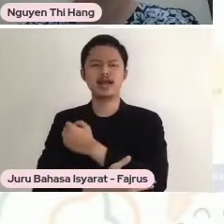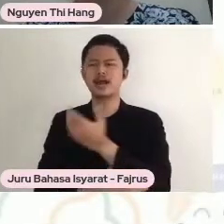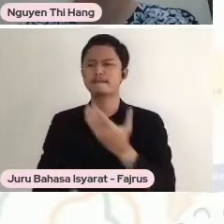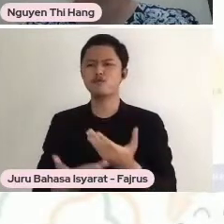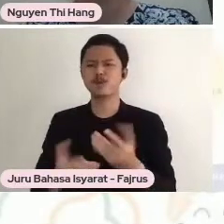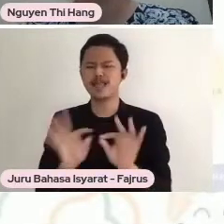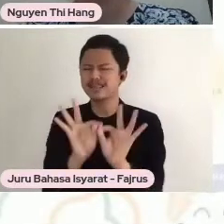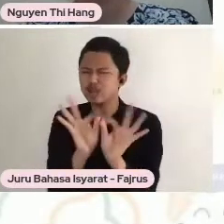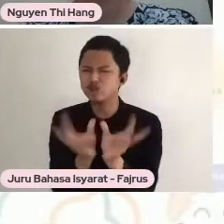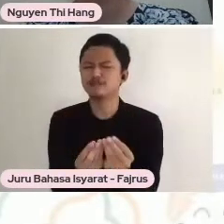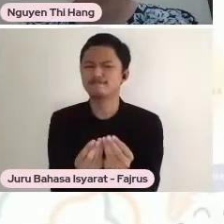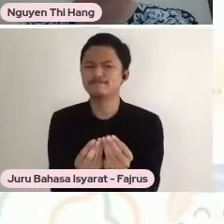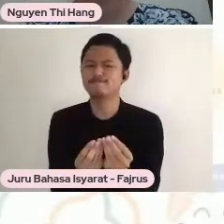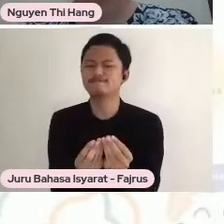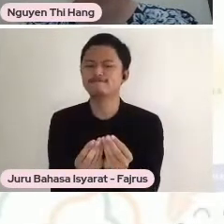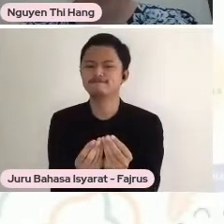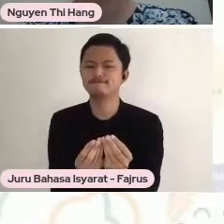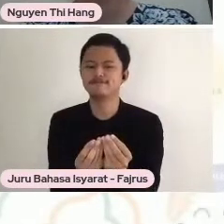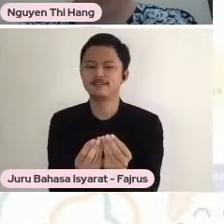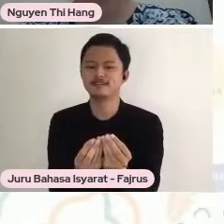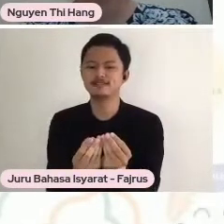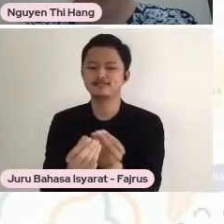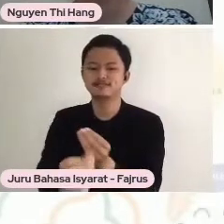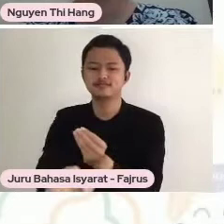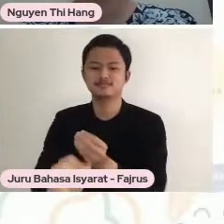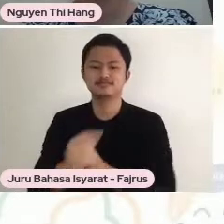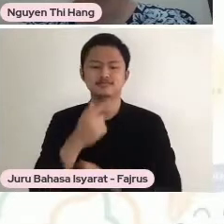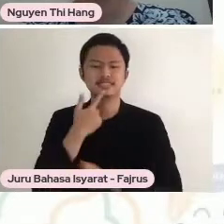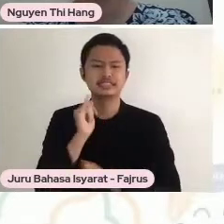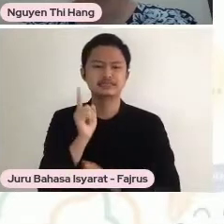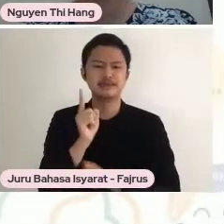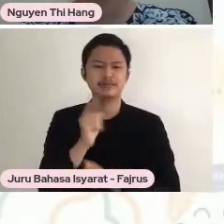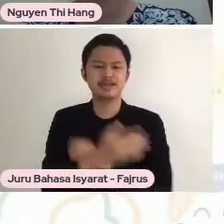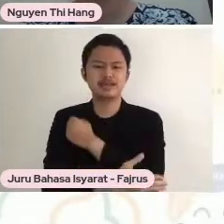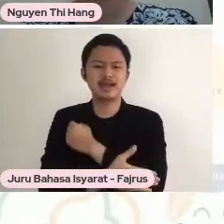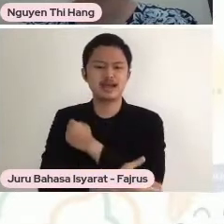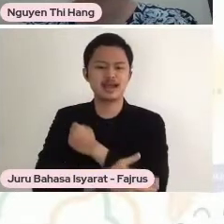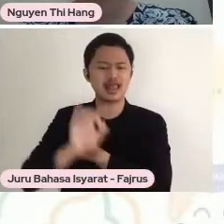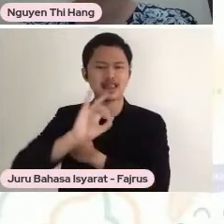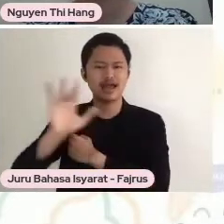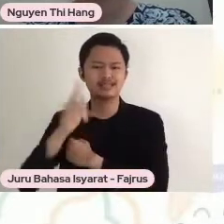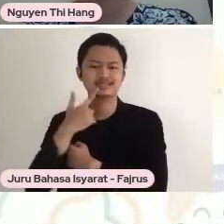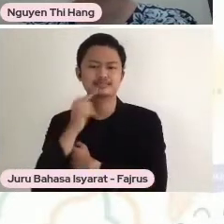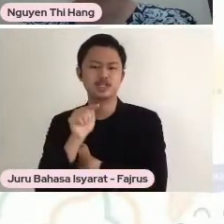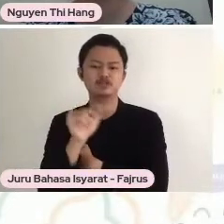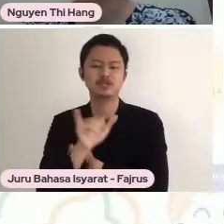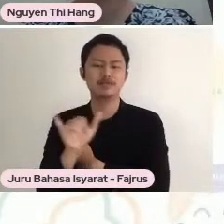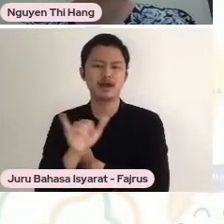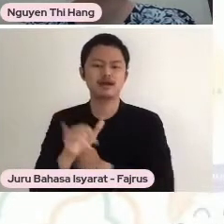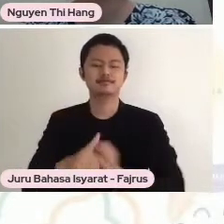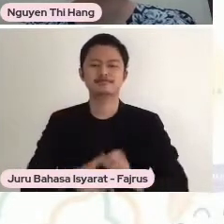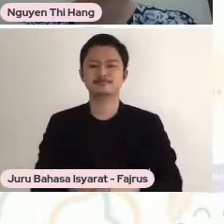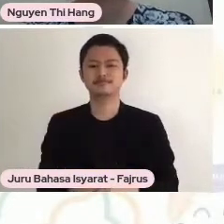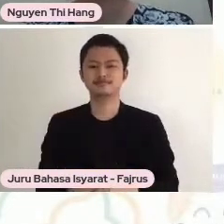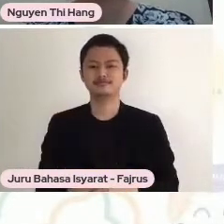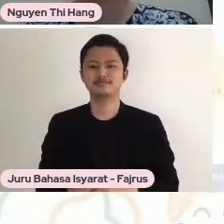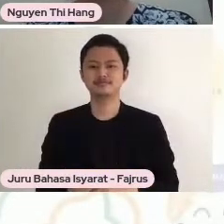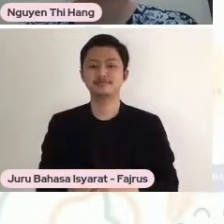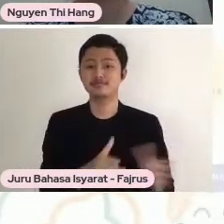ya. Mungkin dia juga menduga di negara-negara lain juga seperti itu. Ya, next